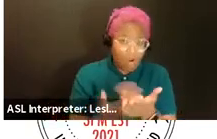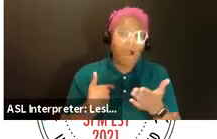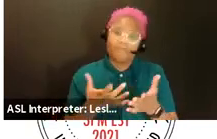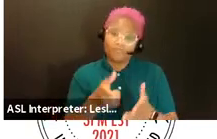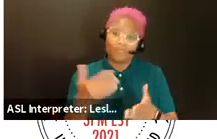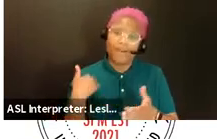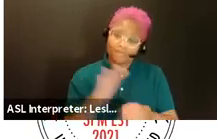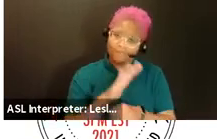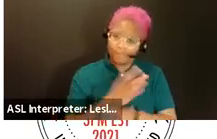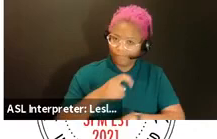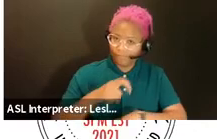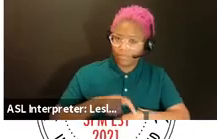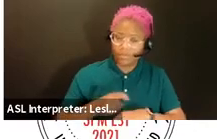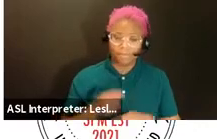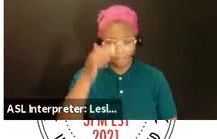wise.